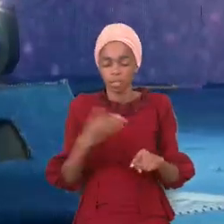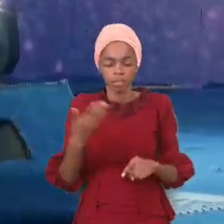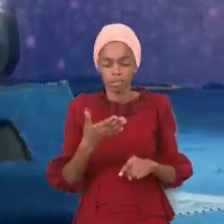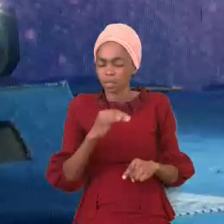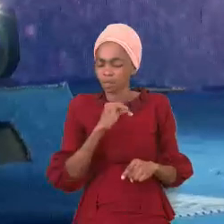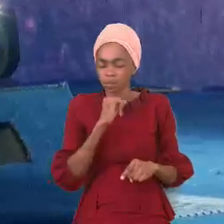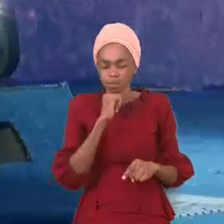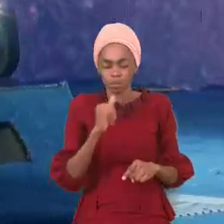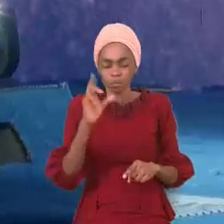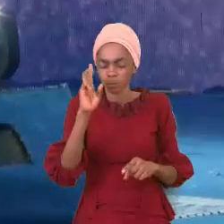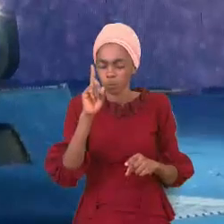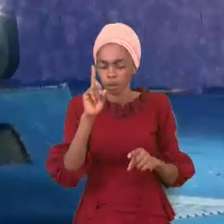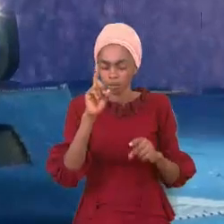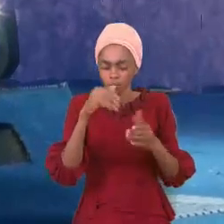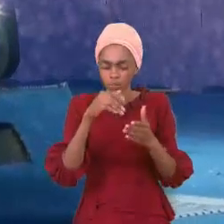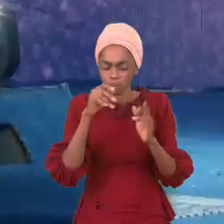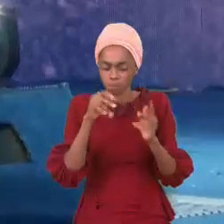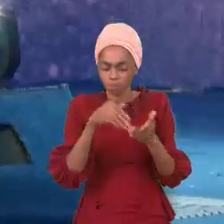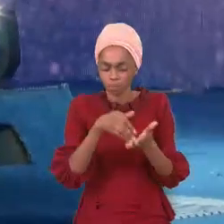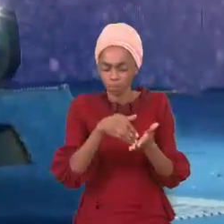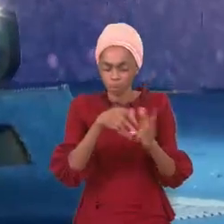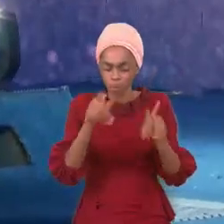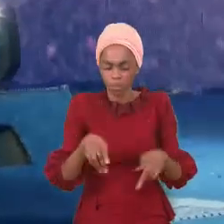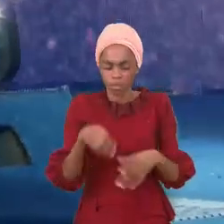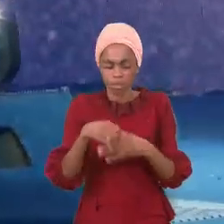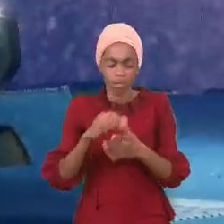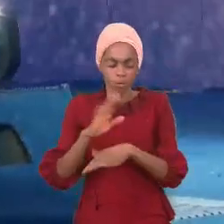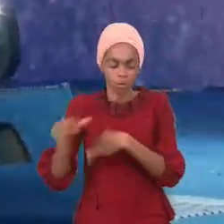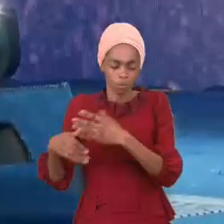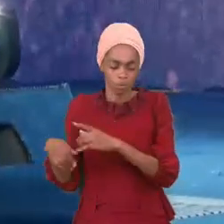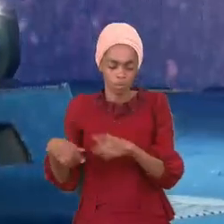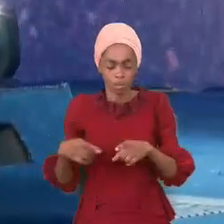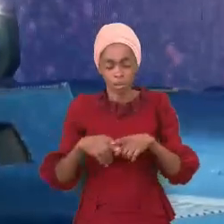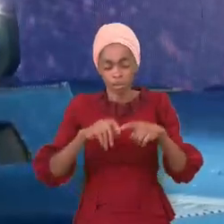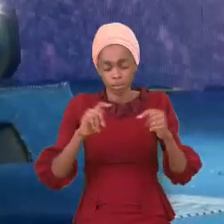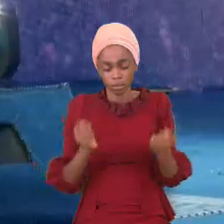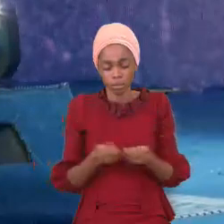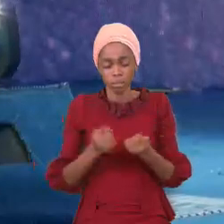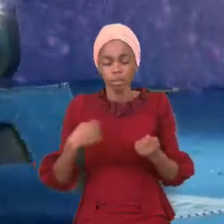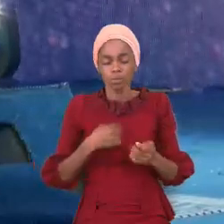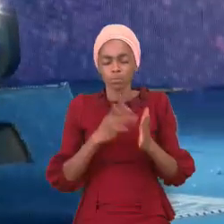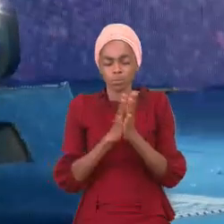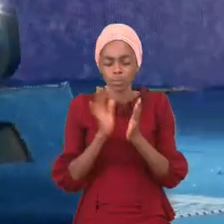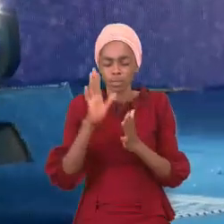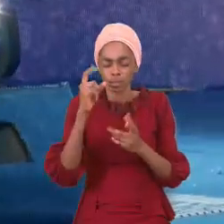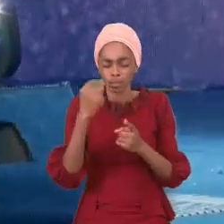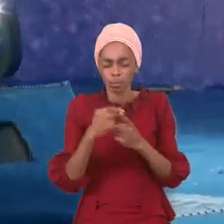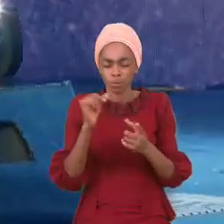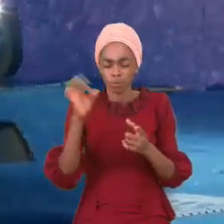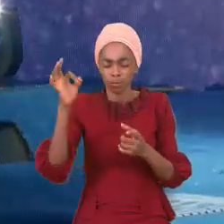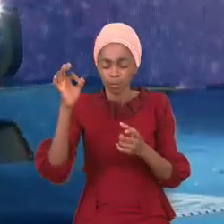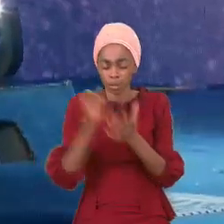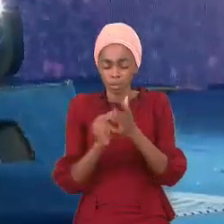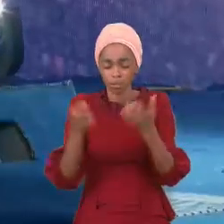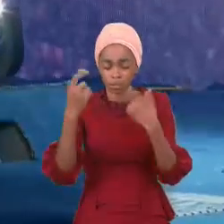one feeble person in all their tribes. Lord, I pray your word that comes in now and